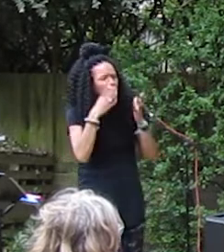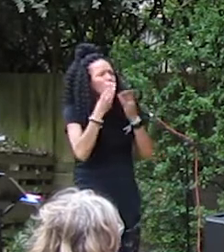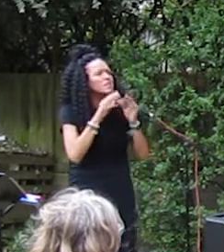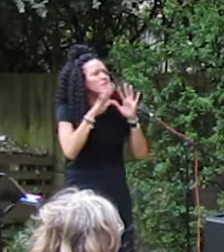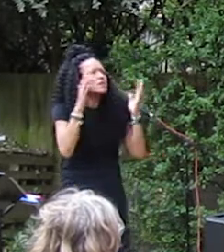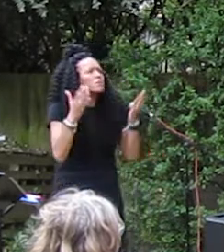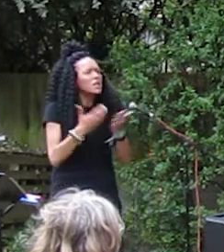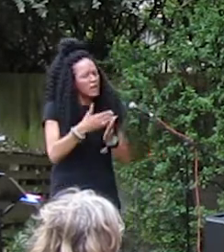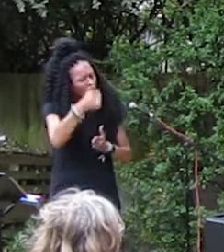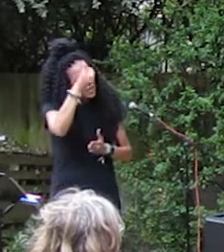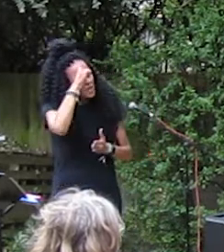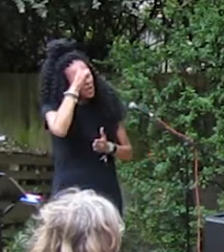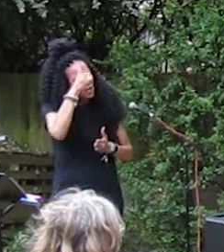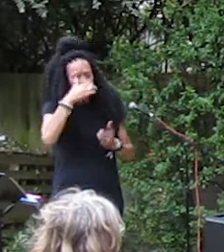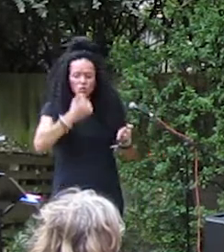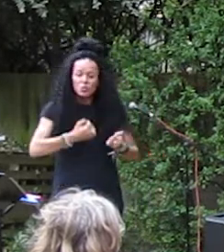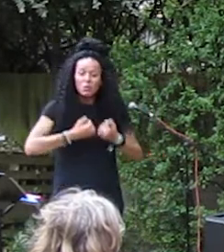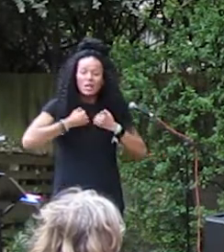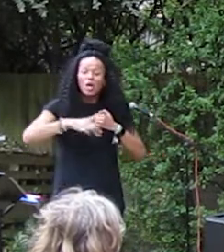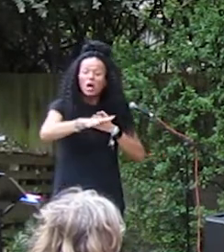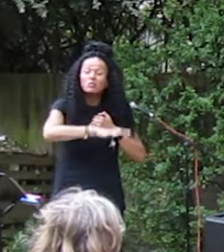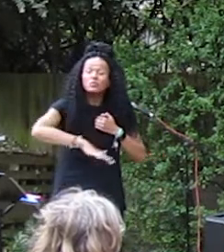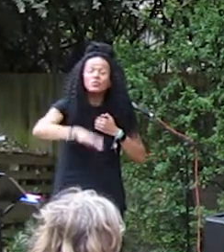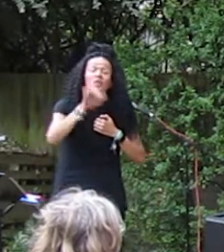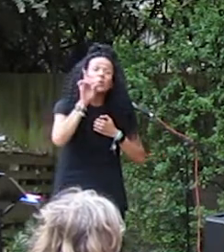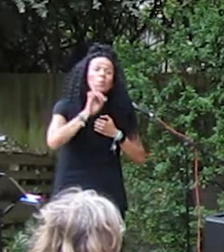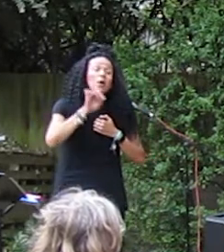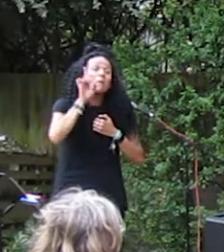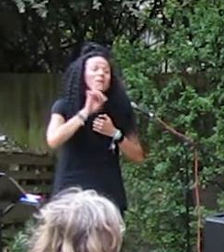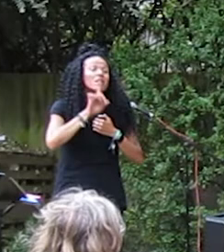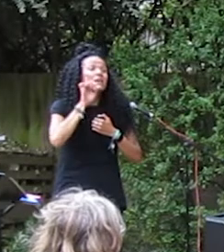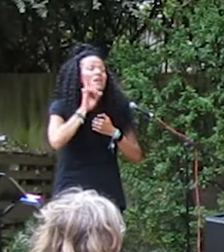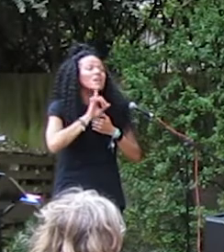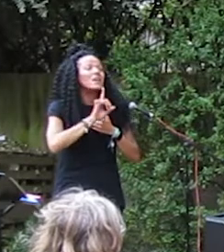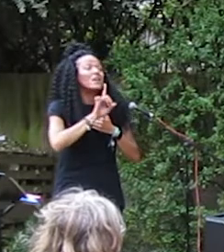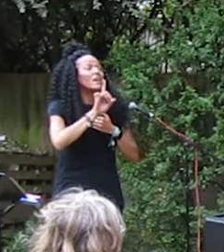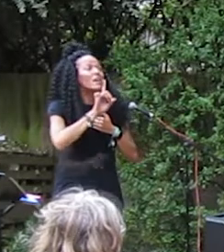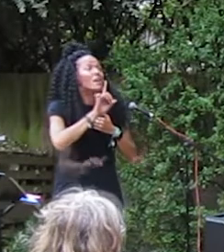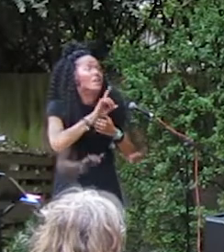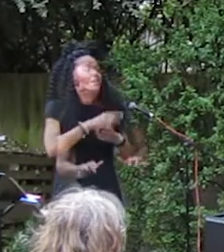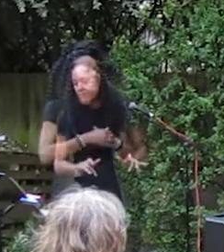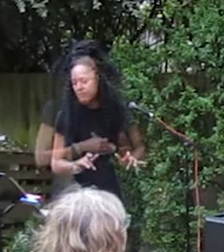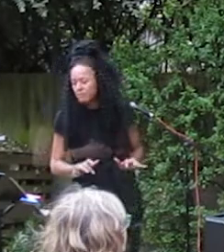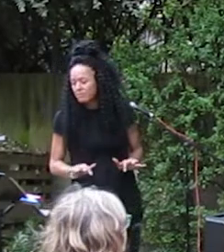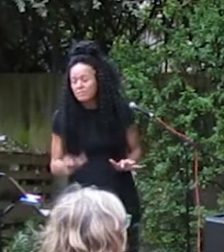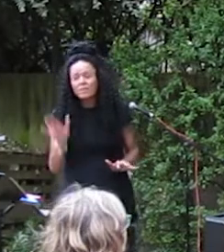Material world familiar to my country women.